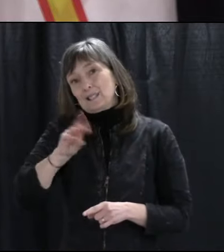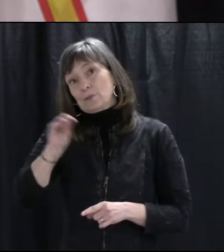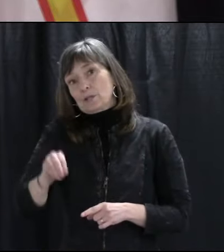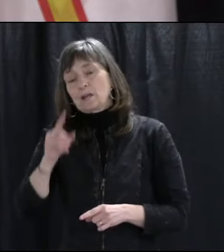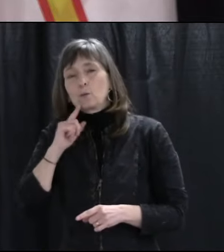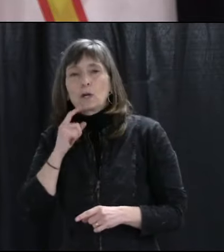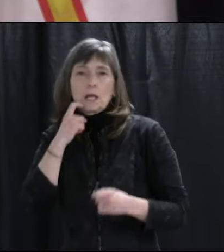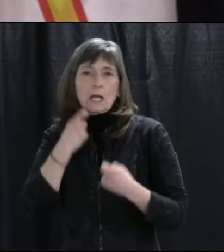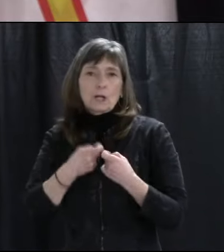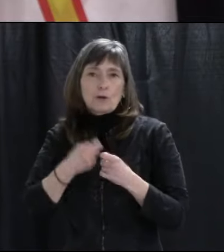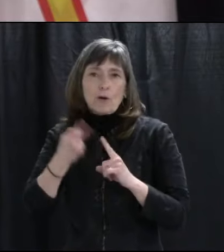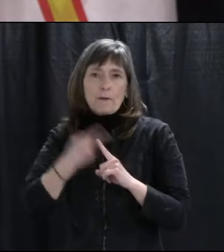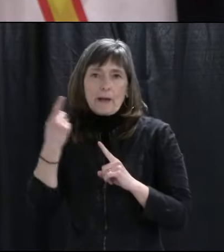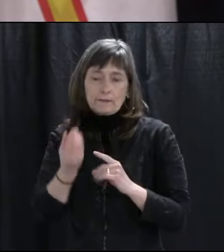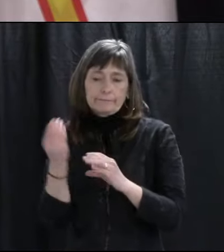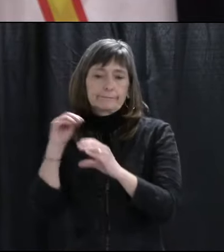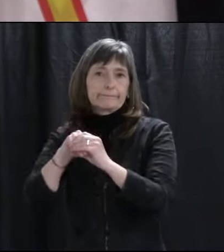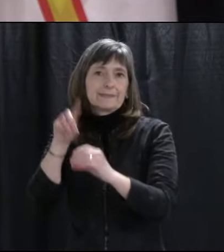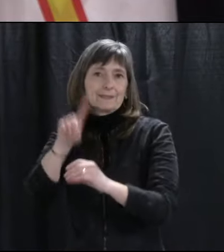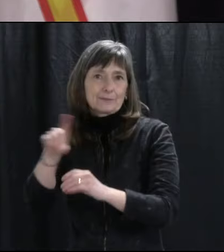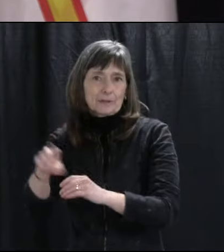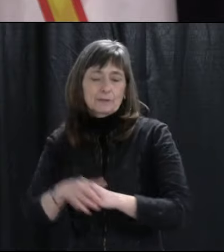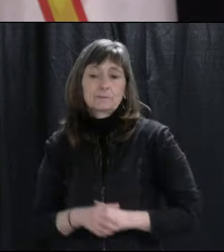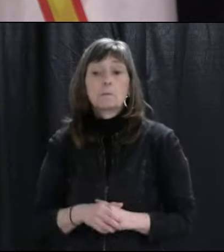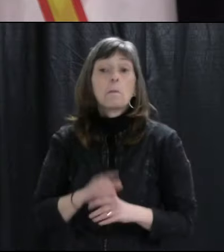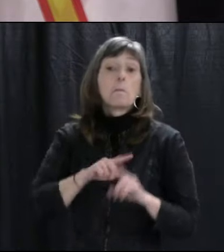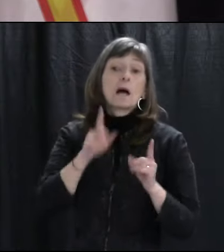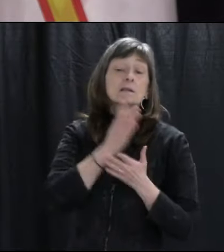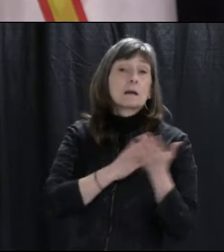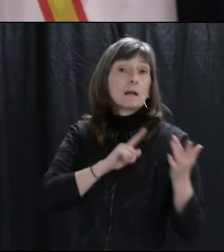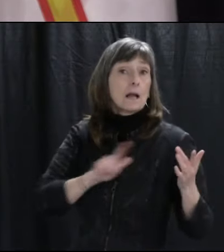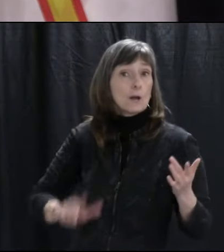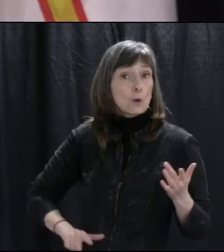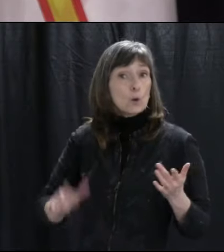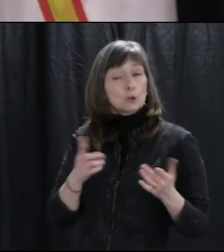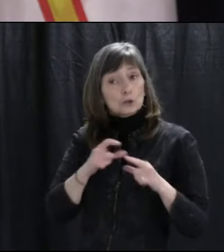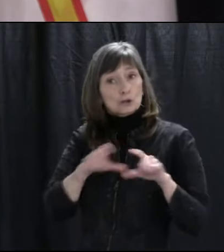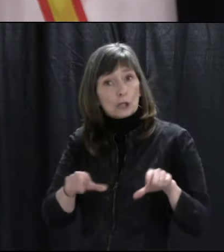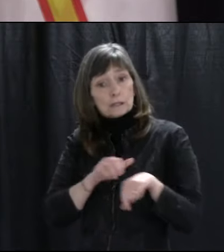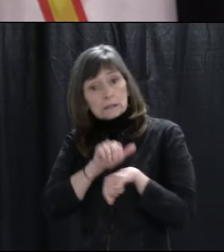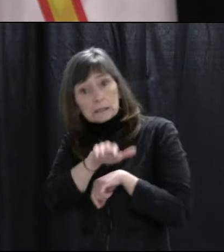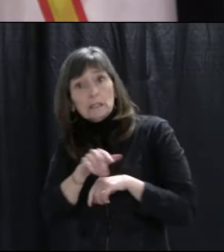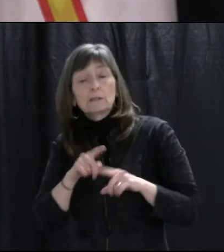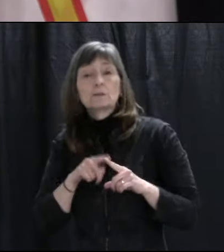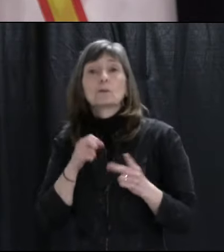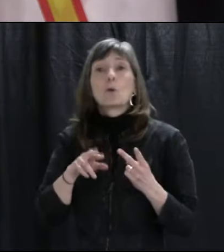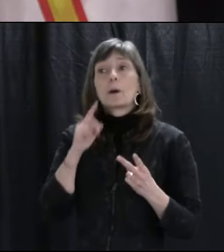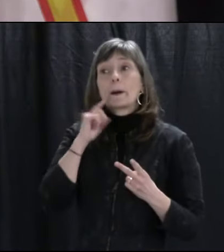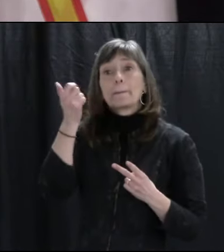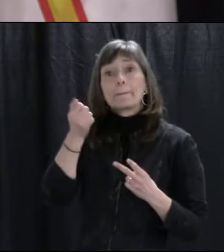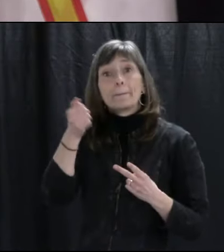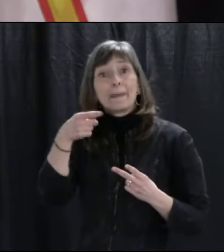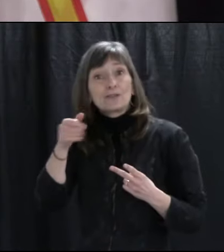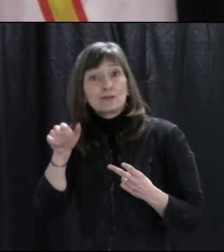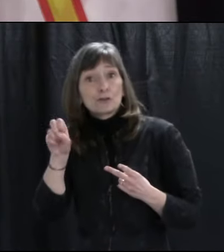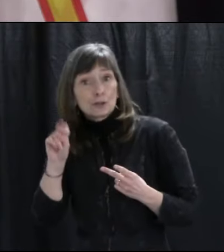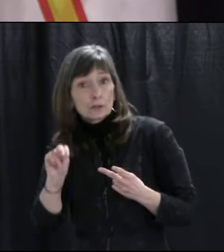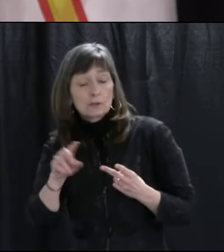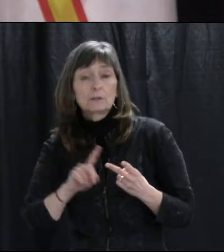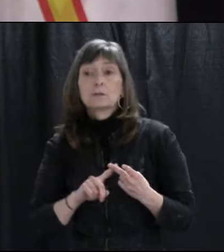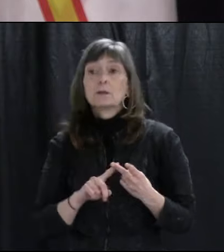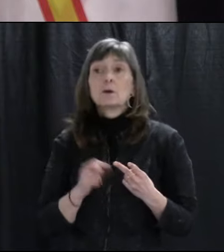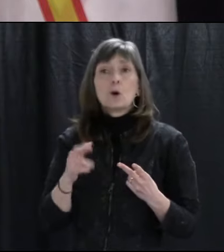but there are others. We could have landlords who receive checks from your provincial government, some pensioners, support enforcement as